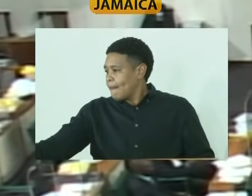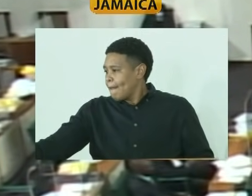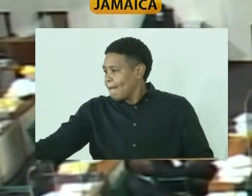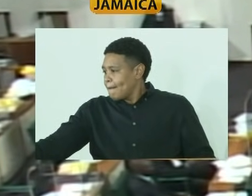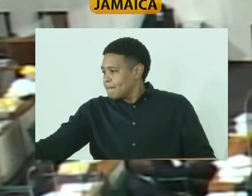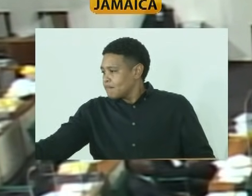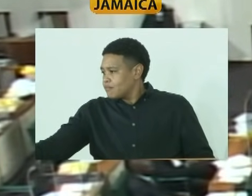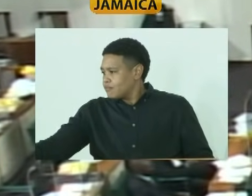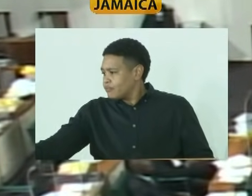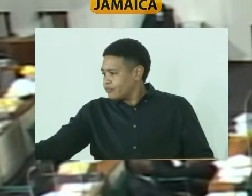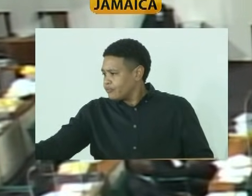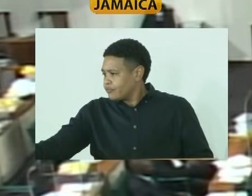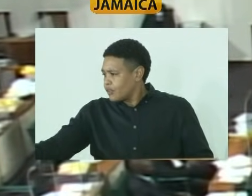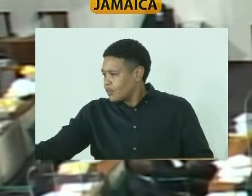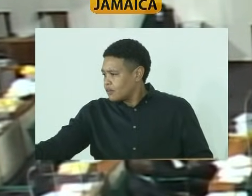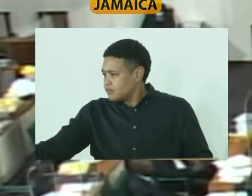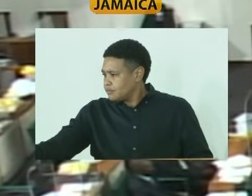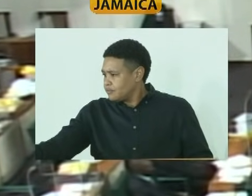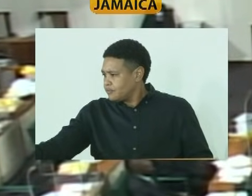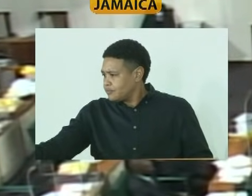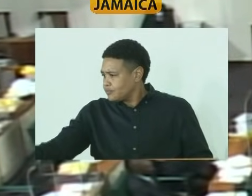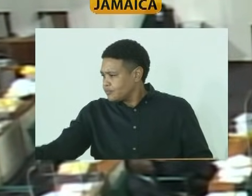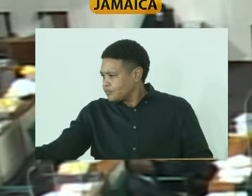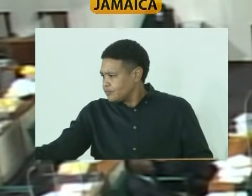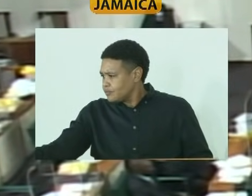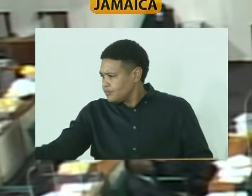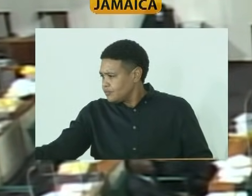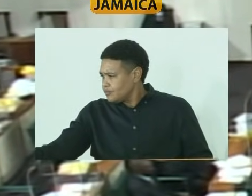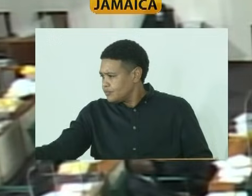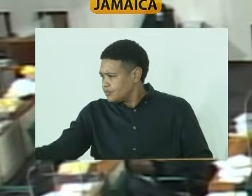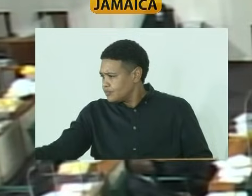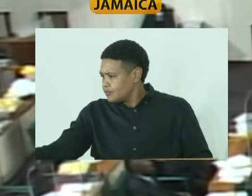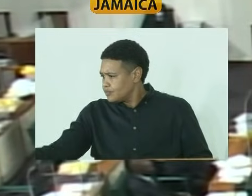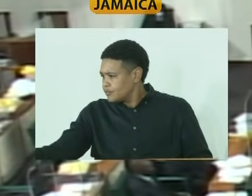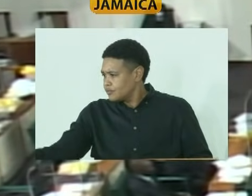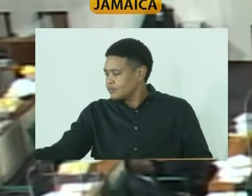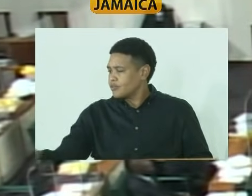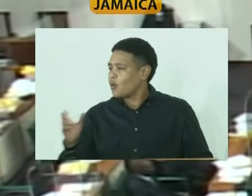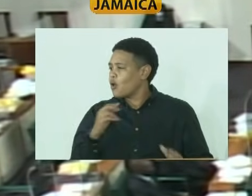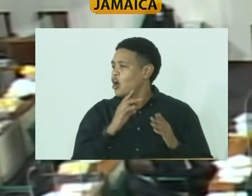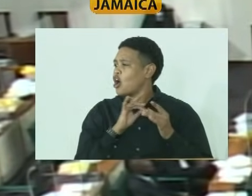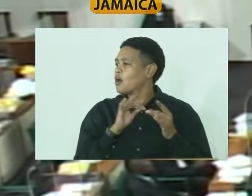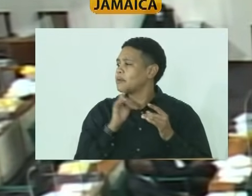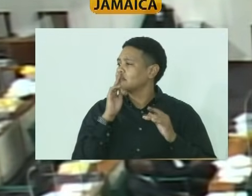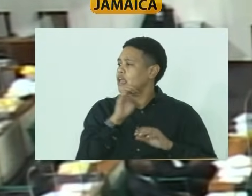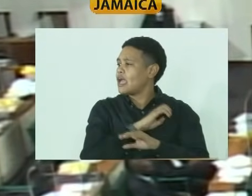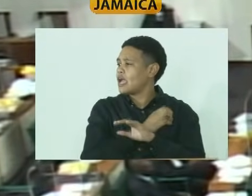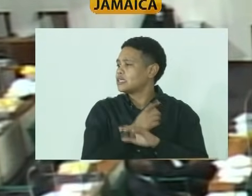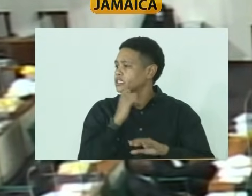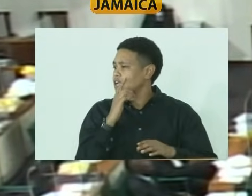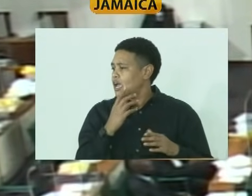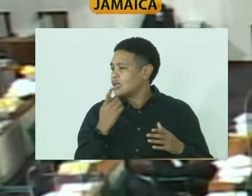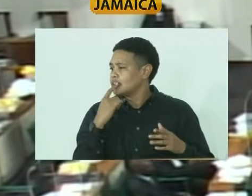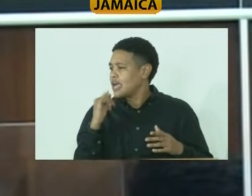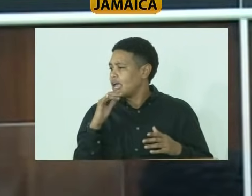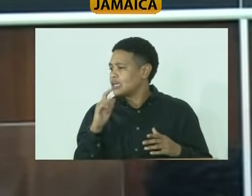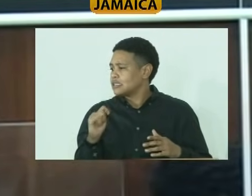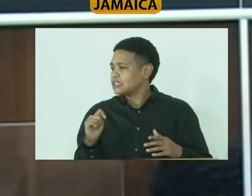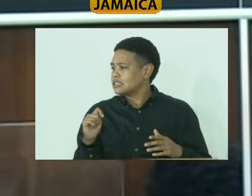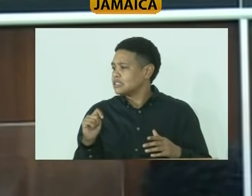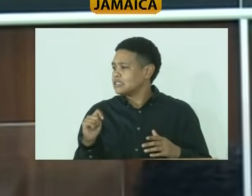Madam Speaker, I'm just going to make a comment on the energy, and then I'll just come back to the ICT. Madam Speaker,